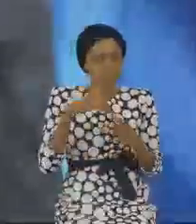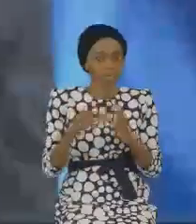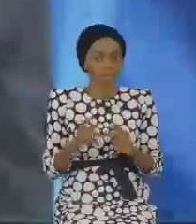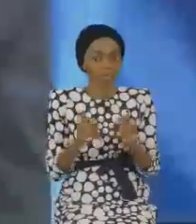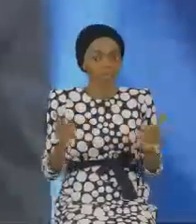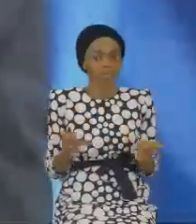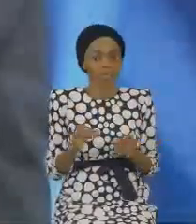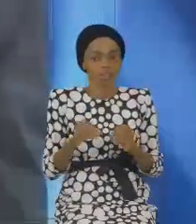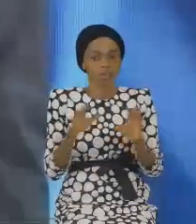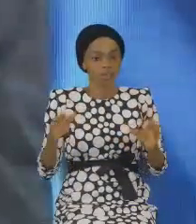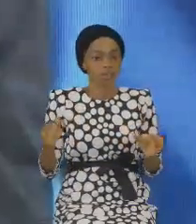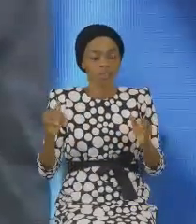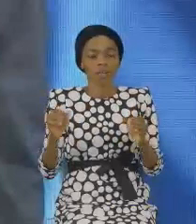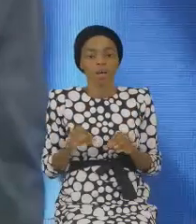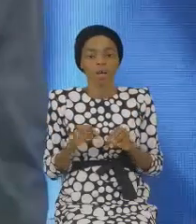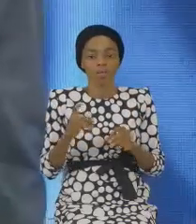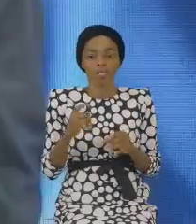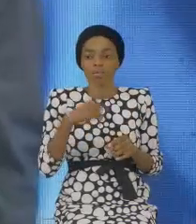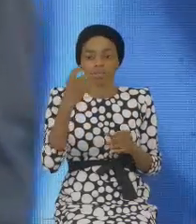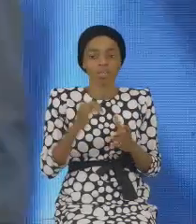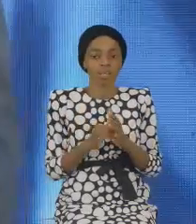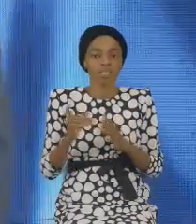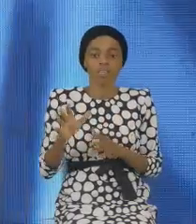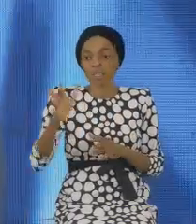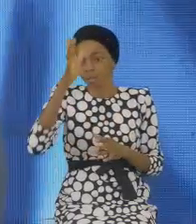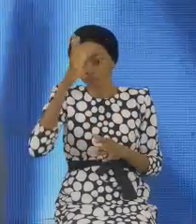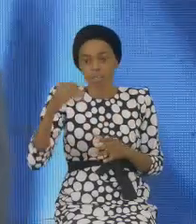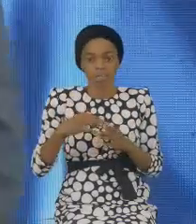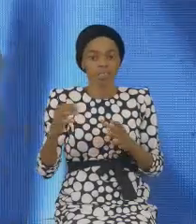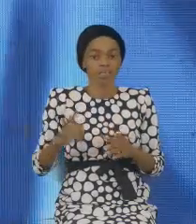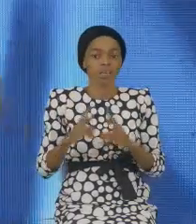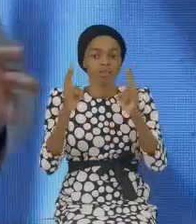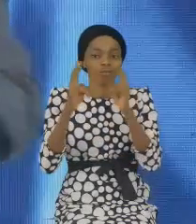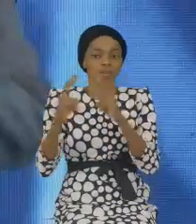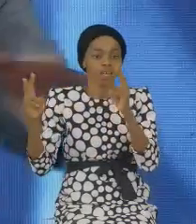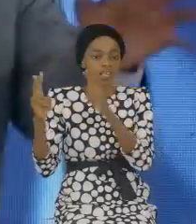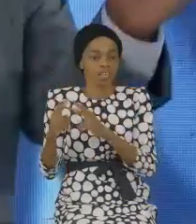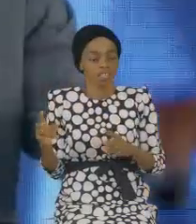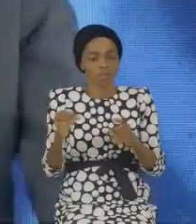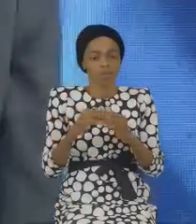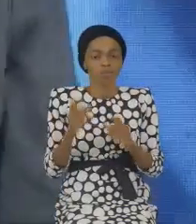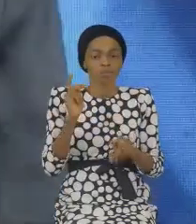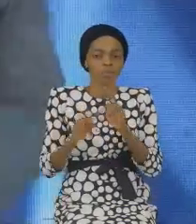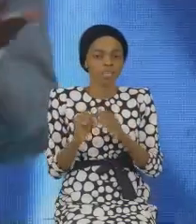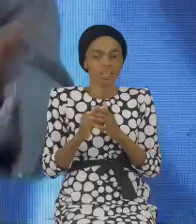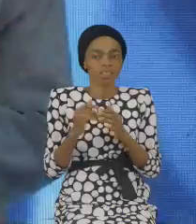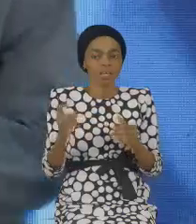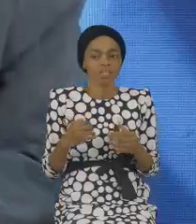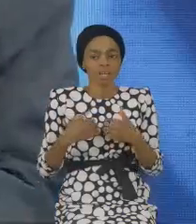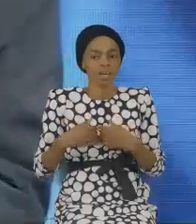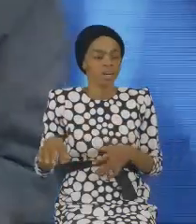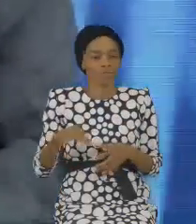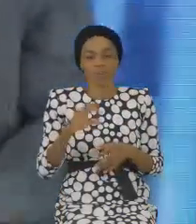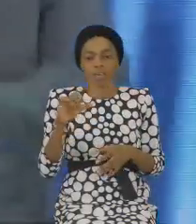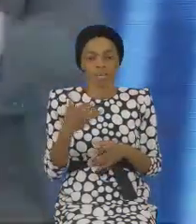say the papas in the village and the people that, you know, use chalk and cockroach or whatever,